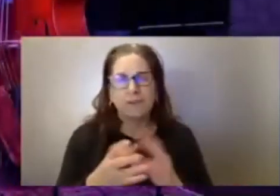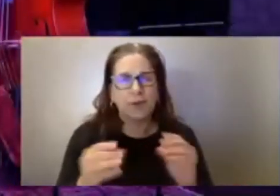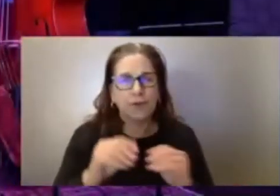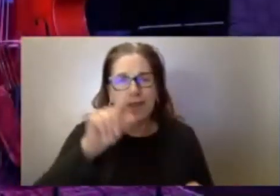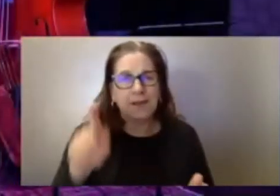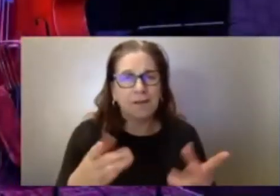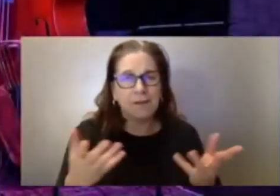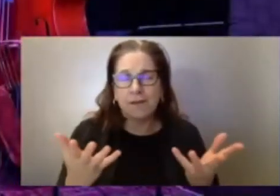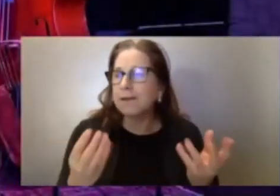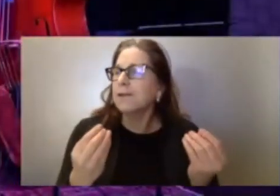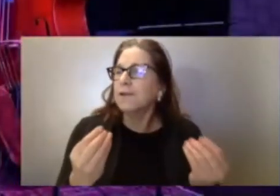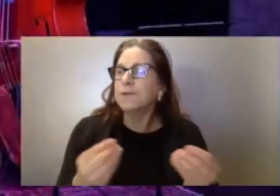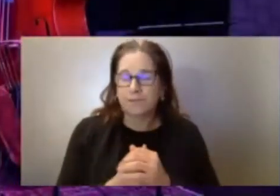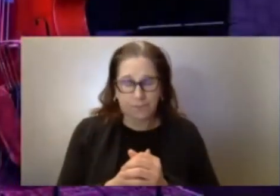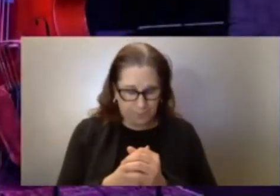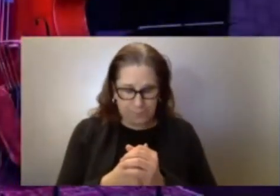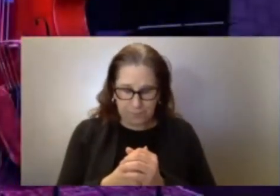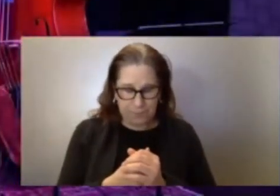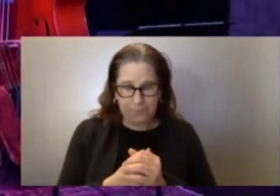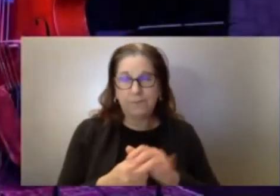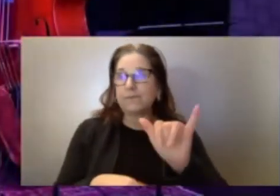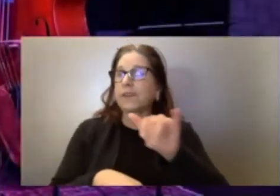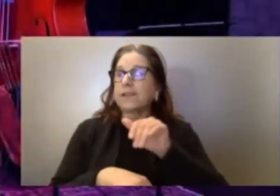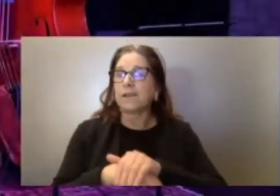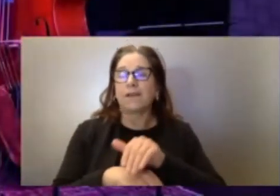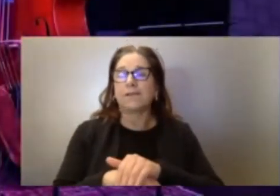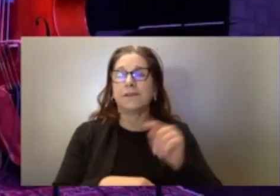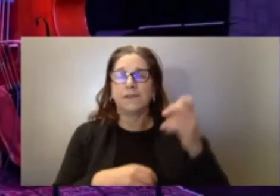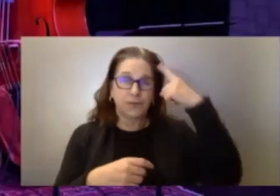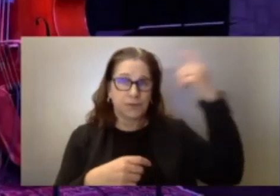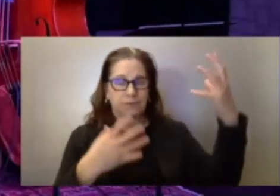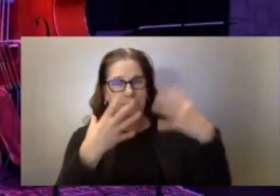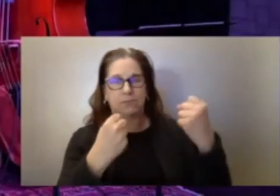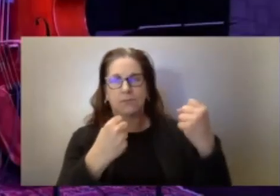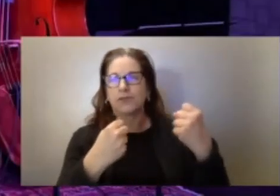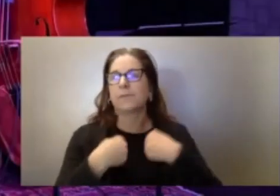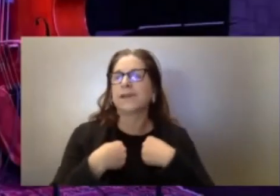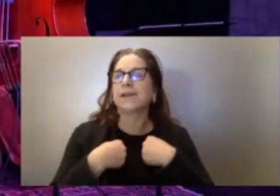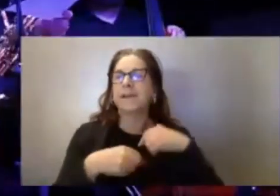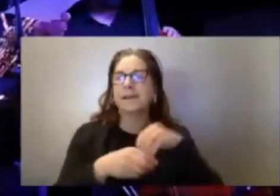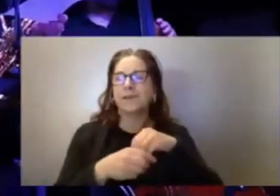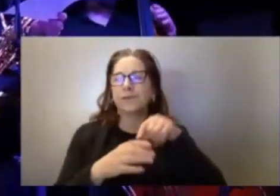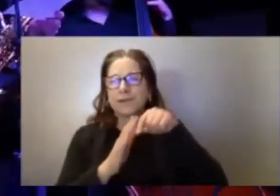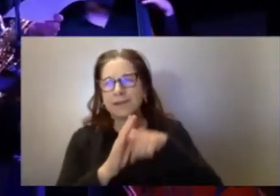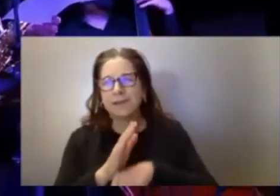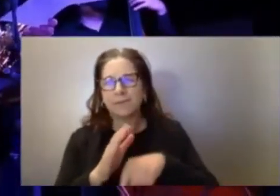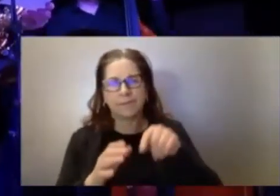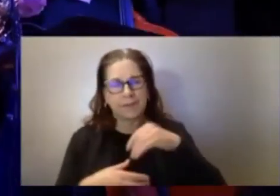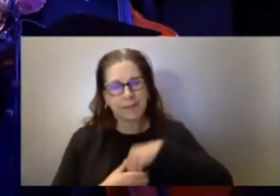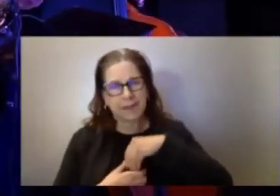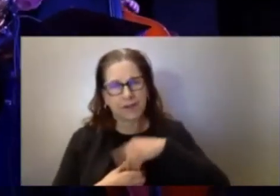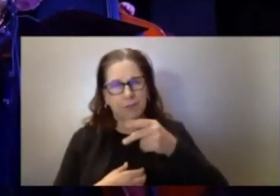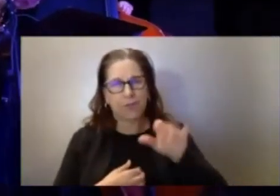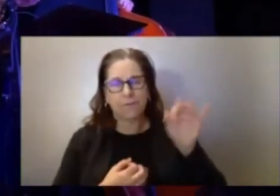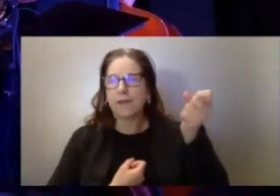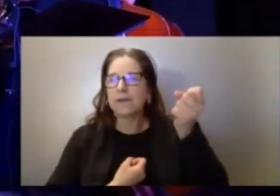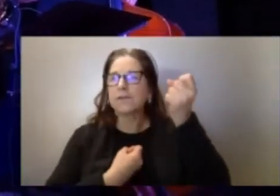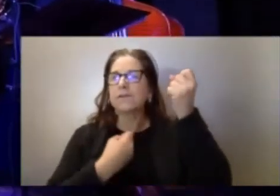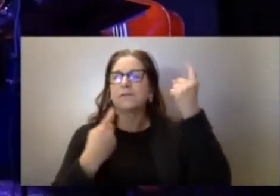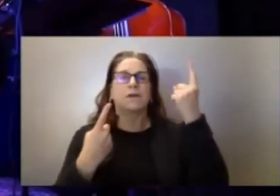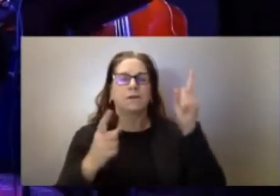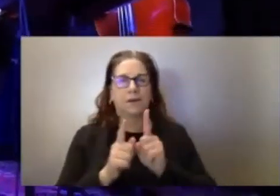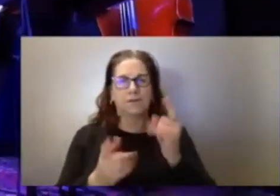story? That night, the dreaming took me to that deep inner pool of insight. As artists, we are